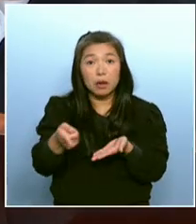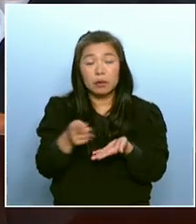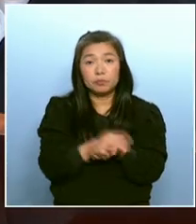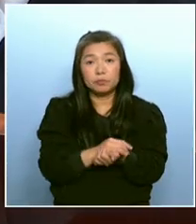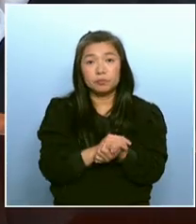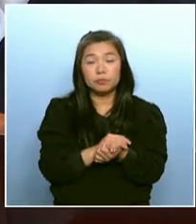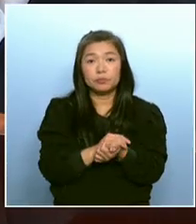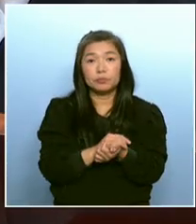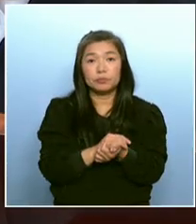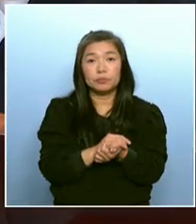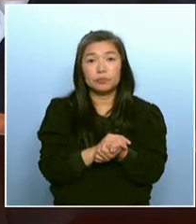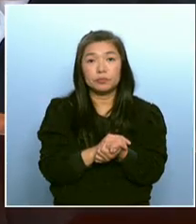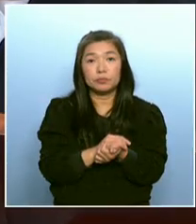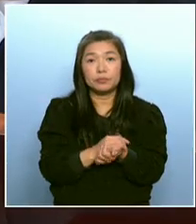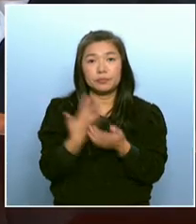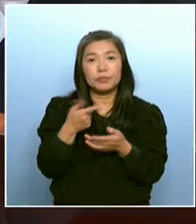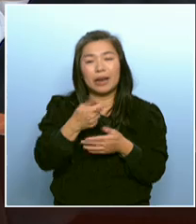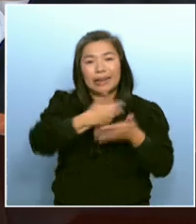construction works?